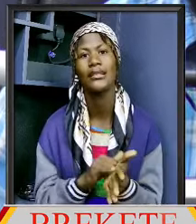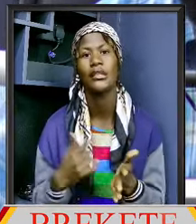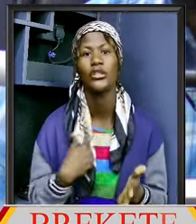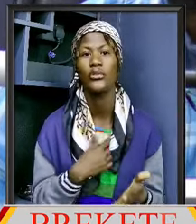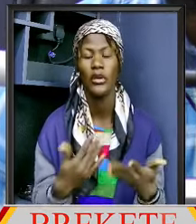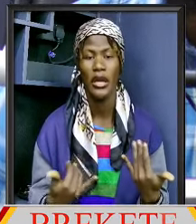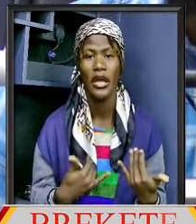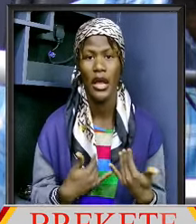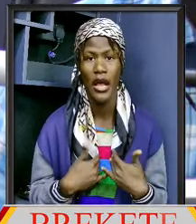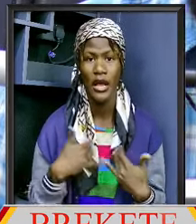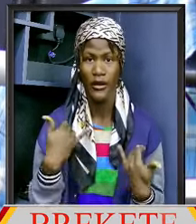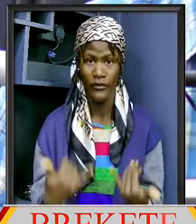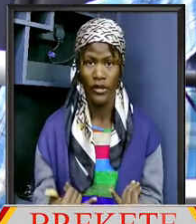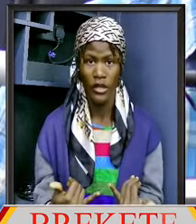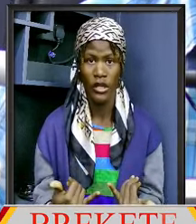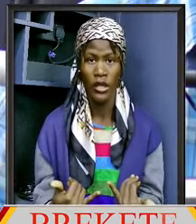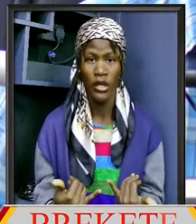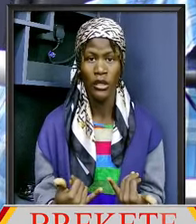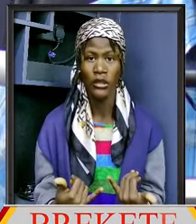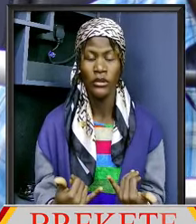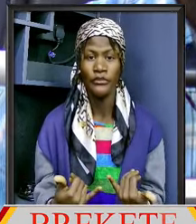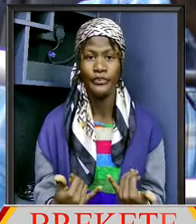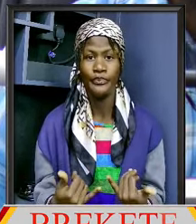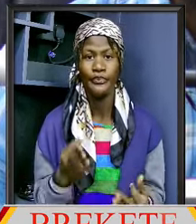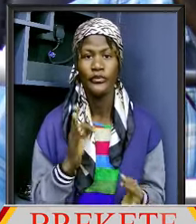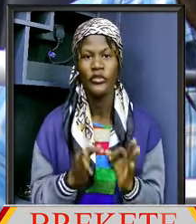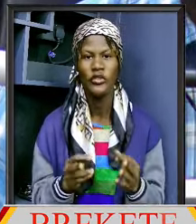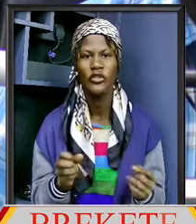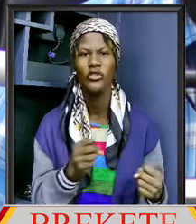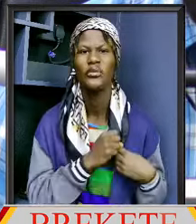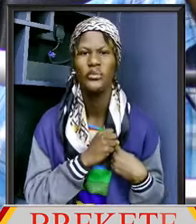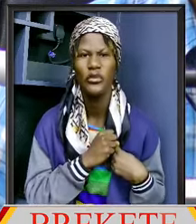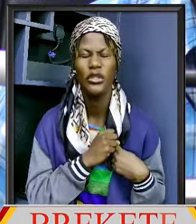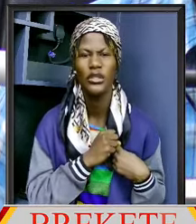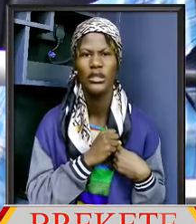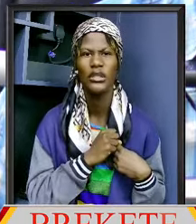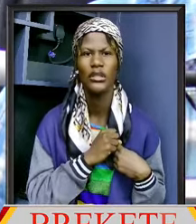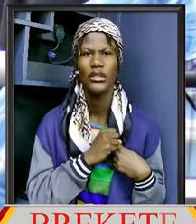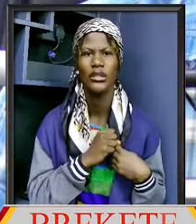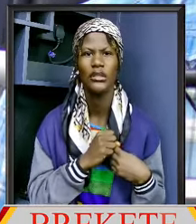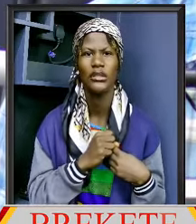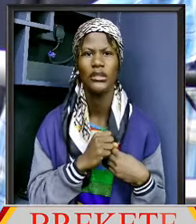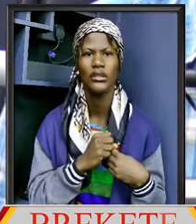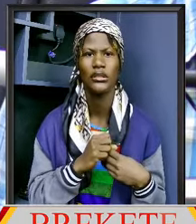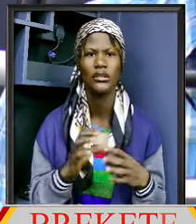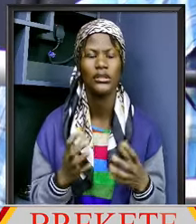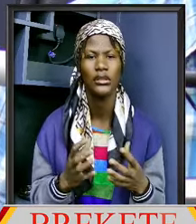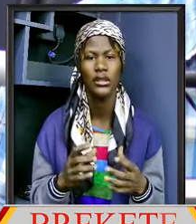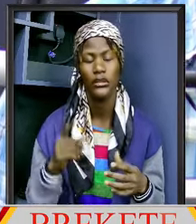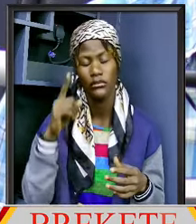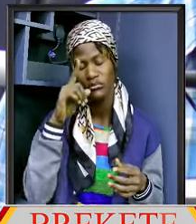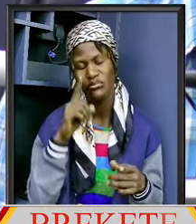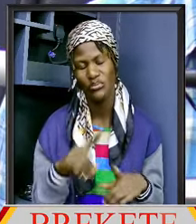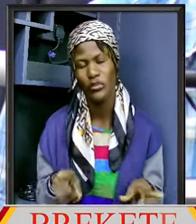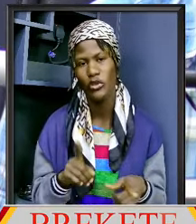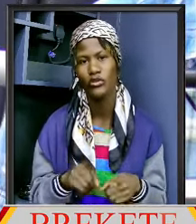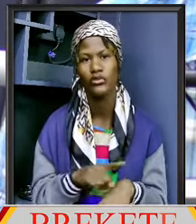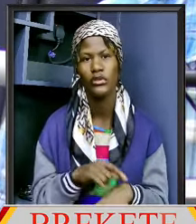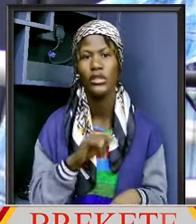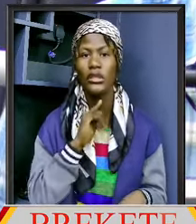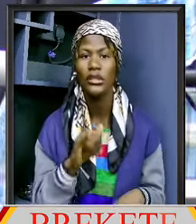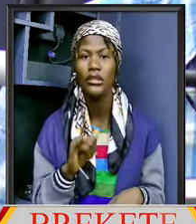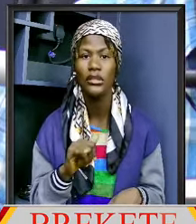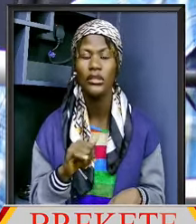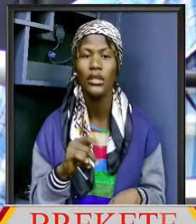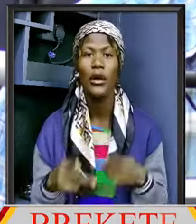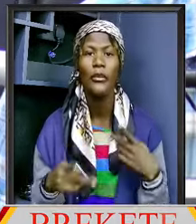police case, but I don't know whether we'll still do them today because we defuse it today in our public holiday. No, today in our public holiday, we'll leave them yes, sir. Tomorrow. Yes, make we